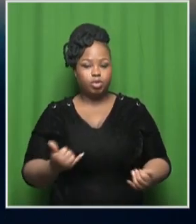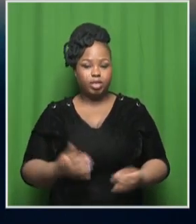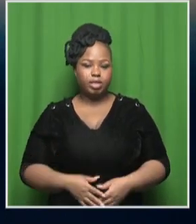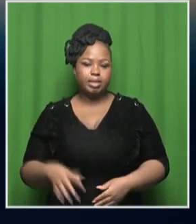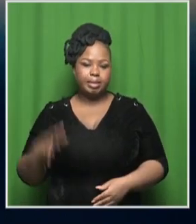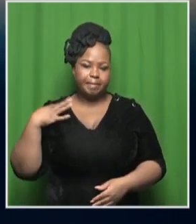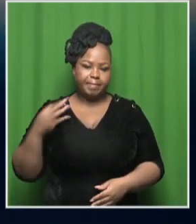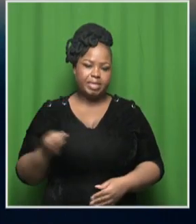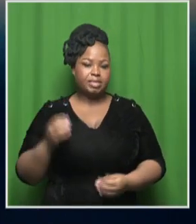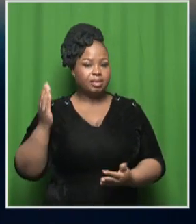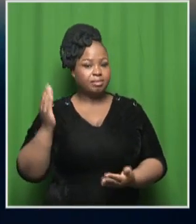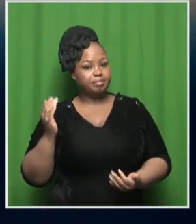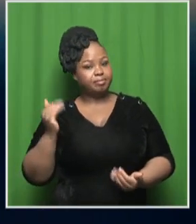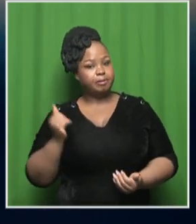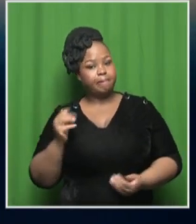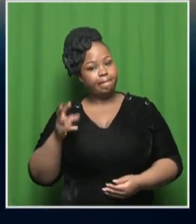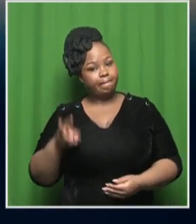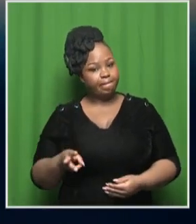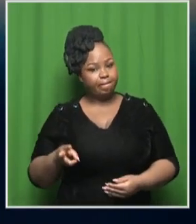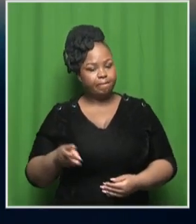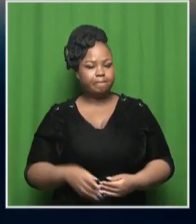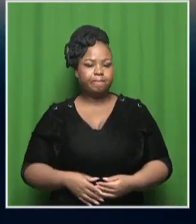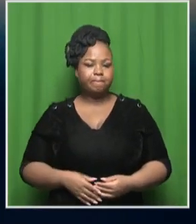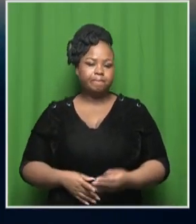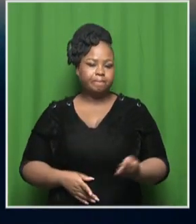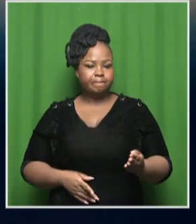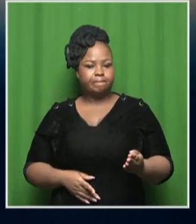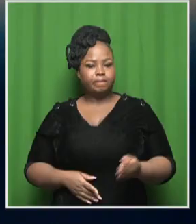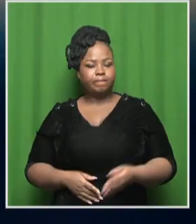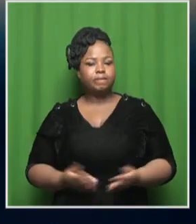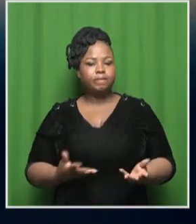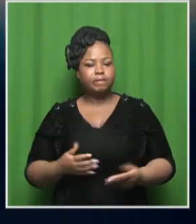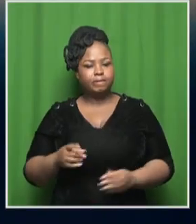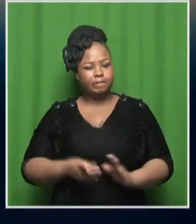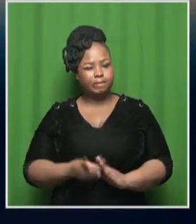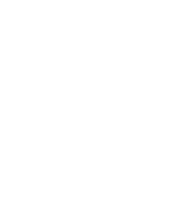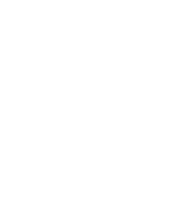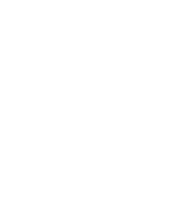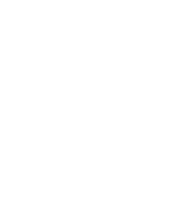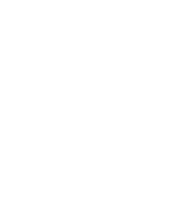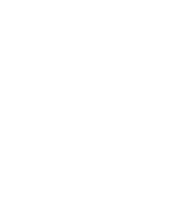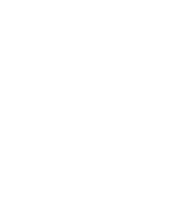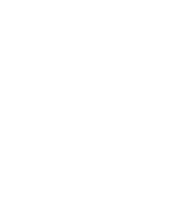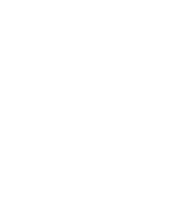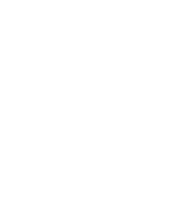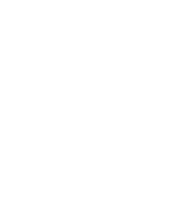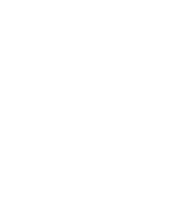course, the minister expected to make her appearance at these developments.